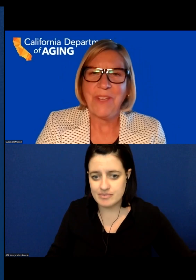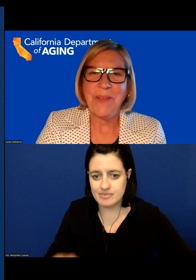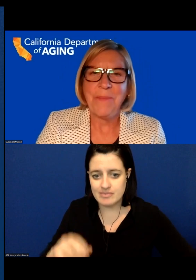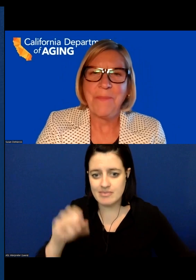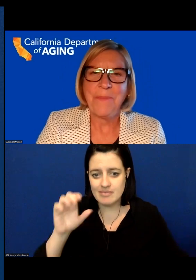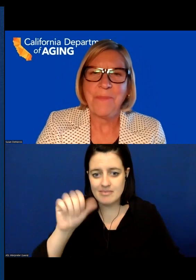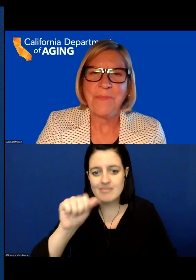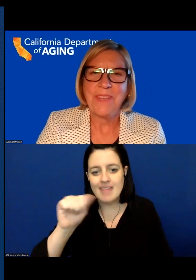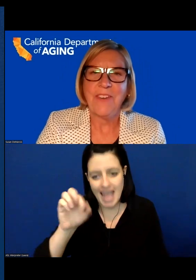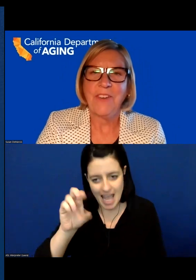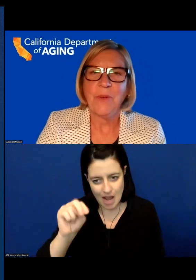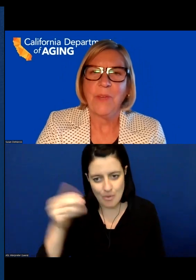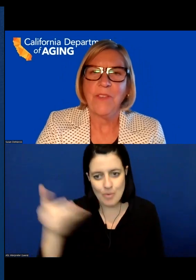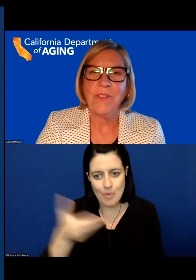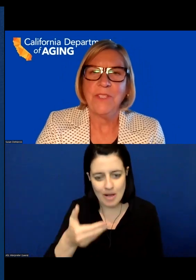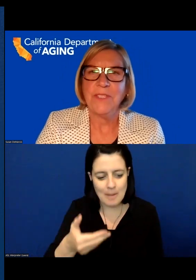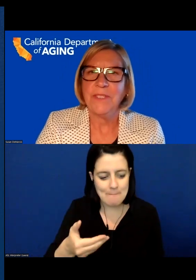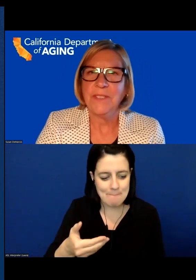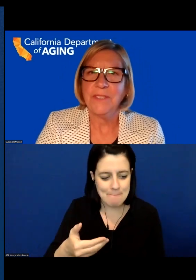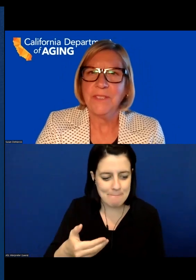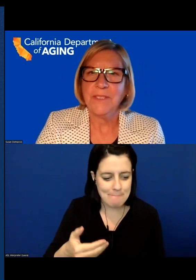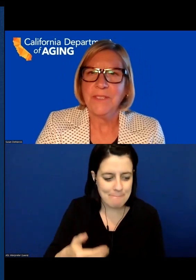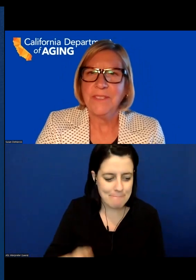Aaron, welcome. Aaron Carruthers.